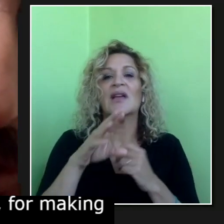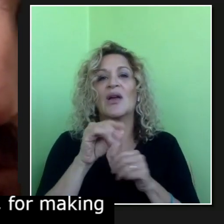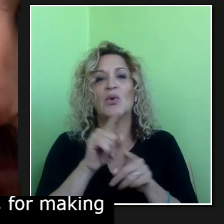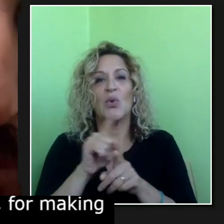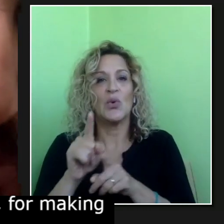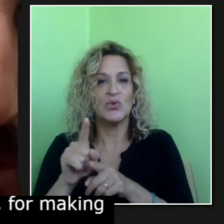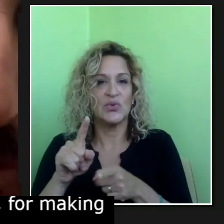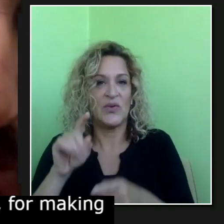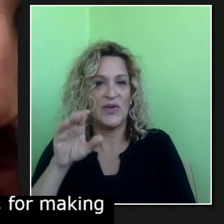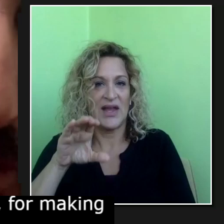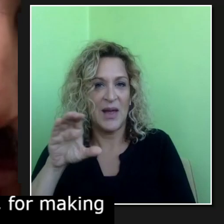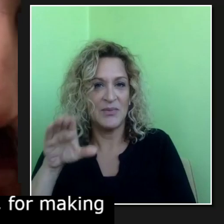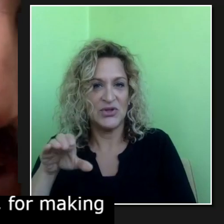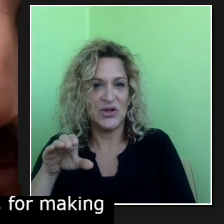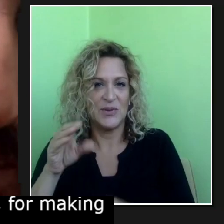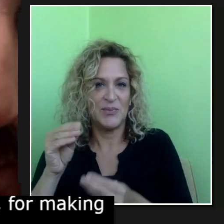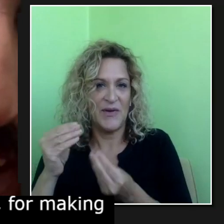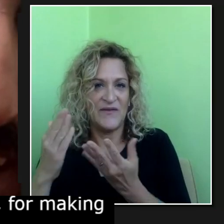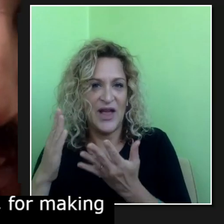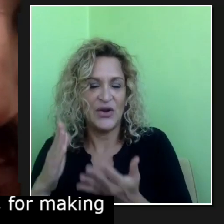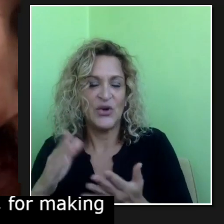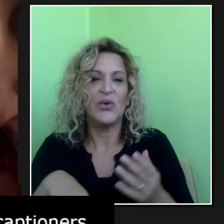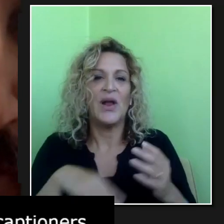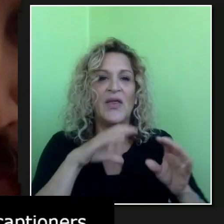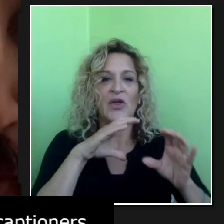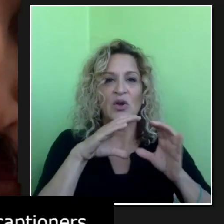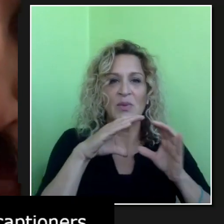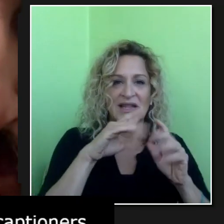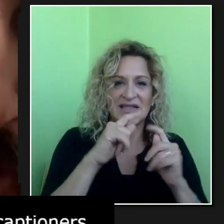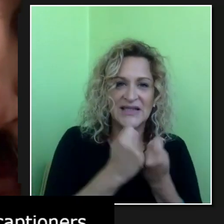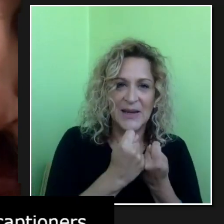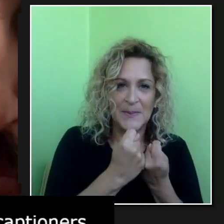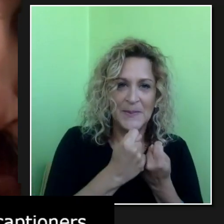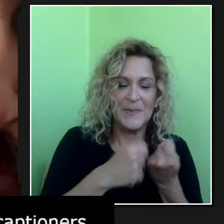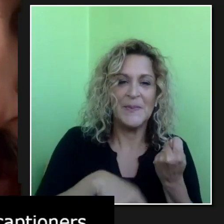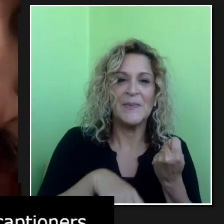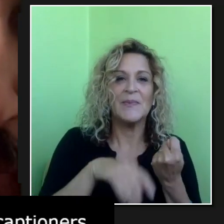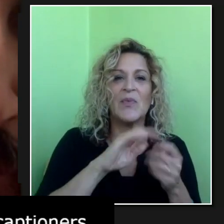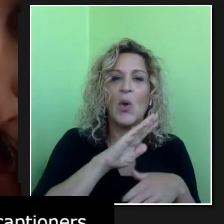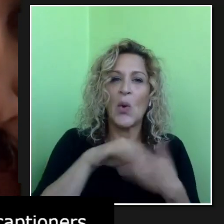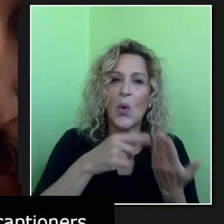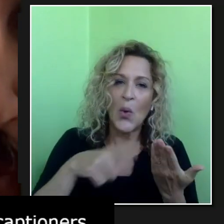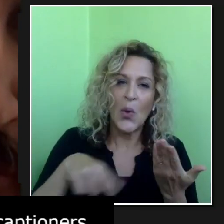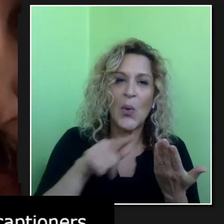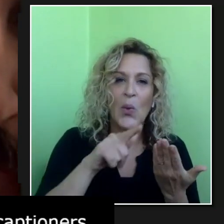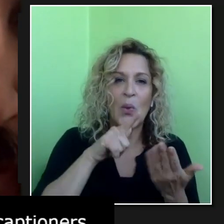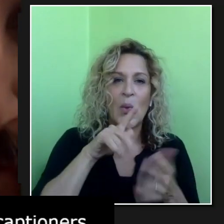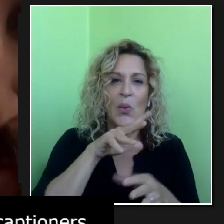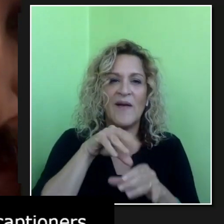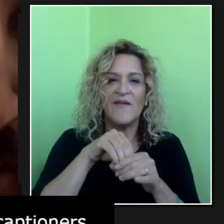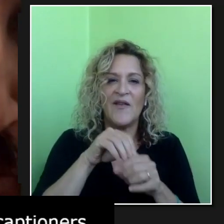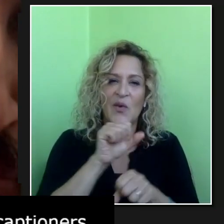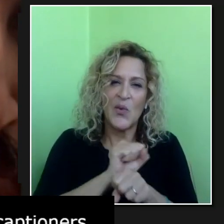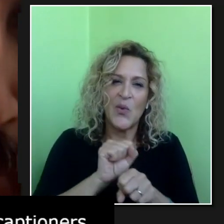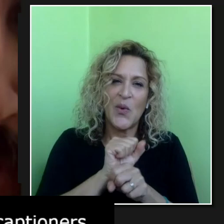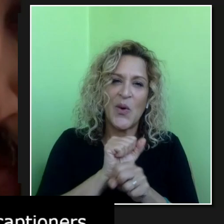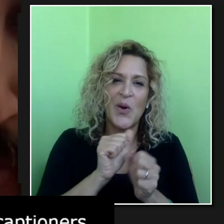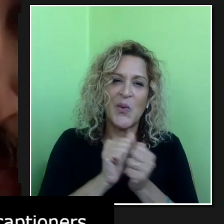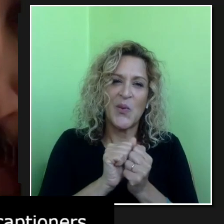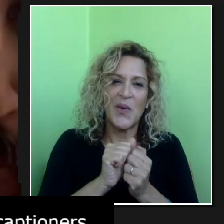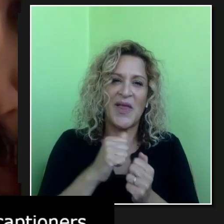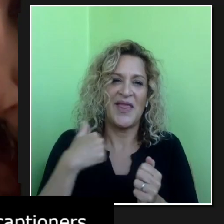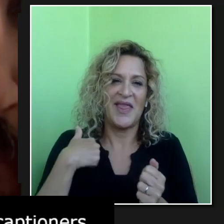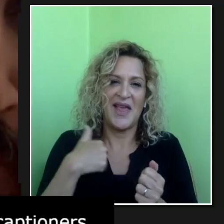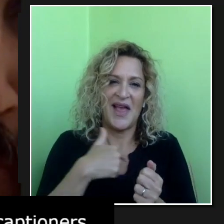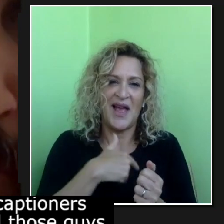the ISOC communication team, Kelly, and all those guys who have worked with us behind the lines to make this